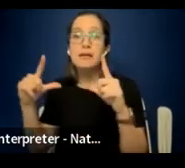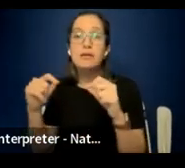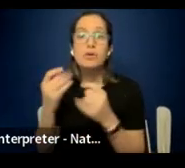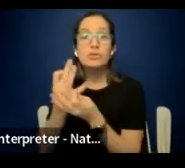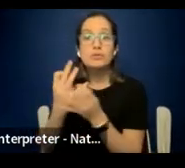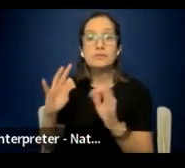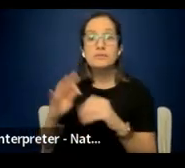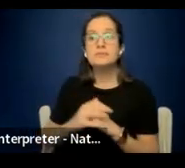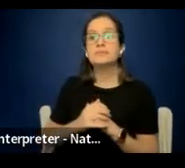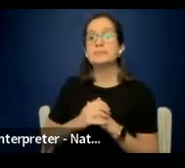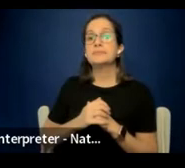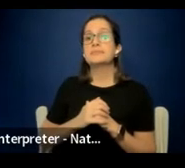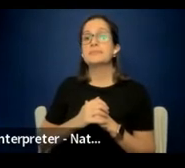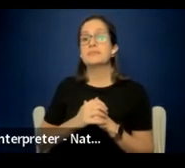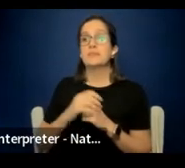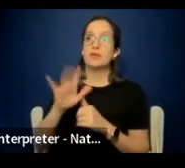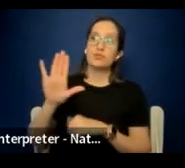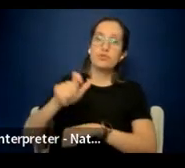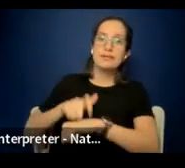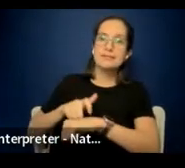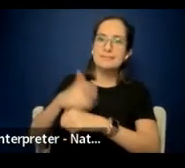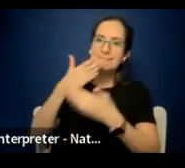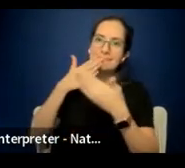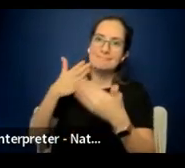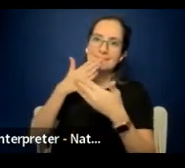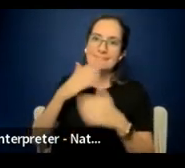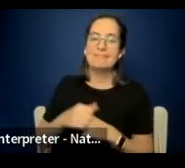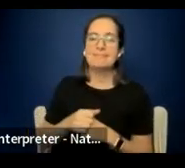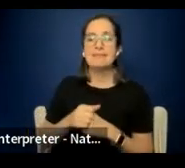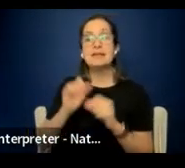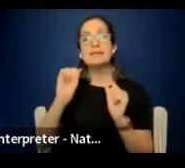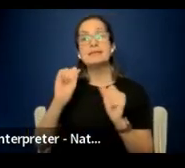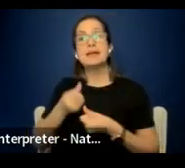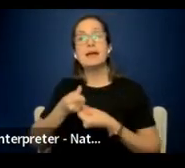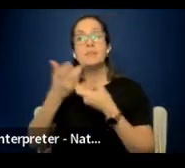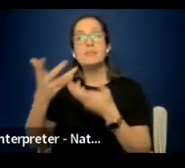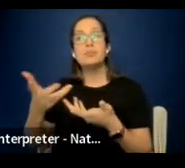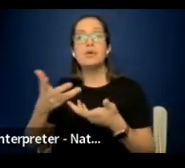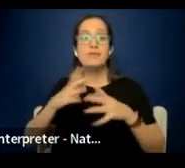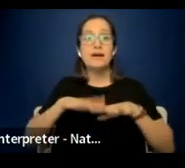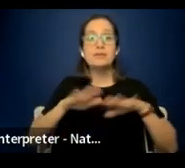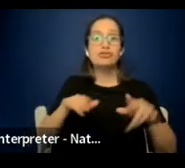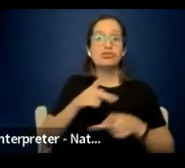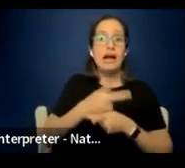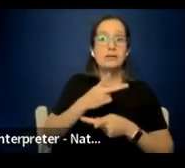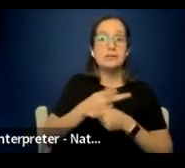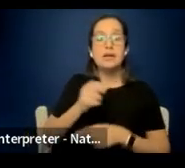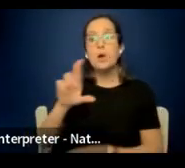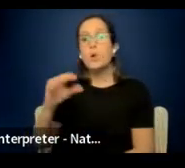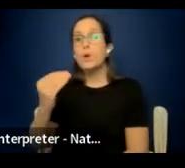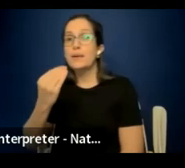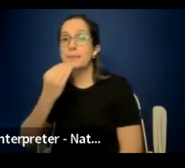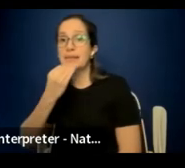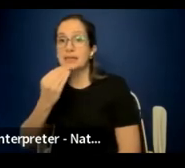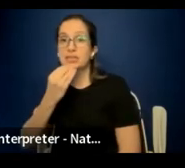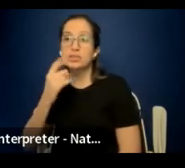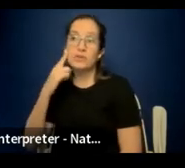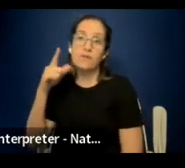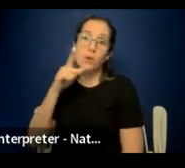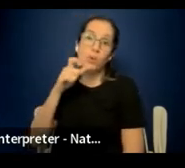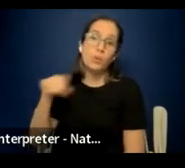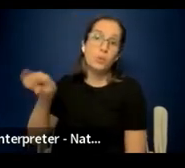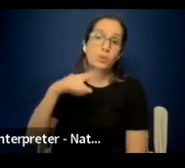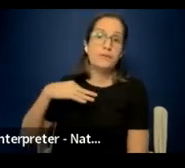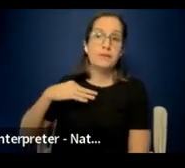come. You can also consider providing things like childcare or meals to folks, if that's something that